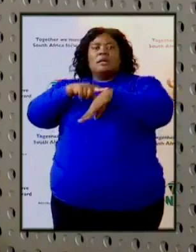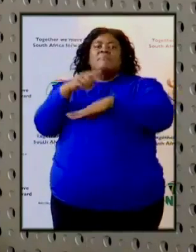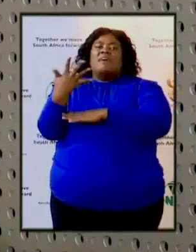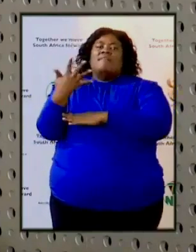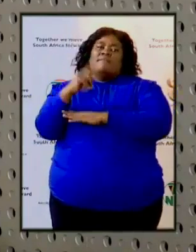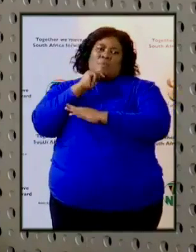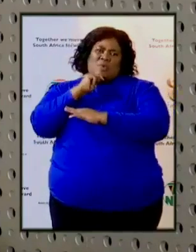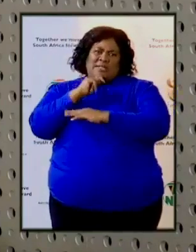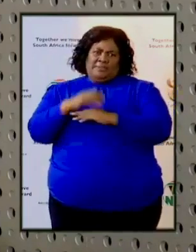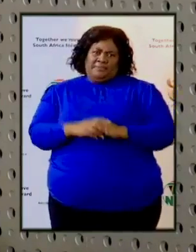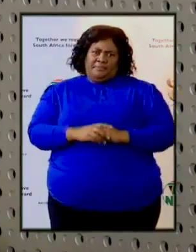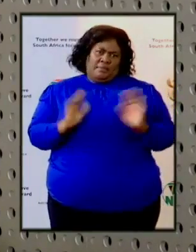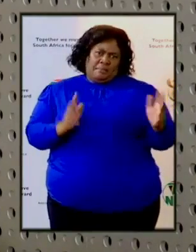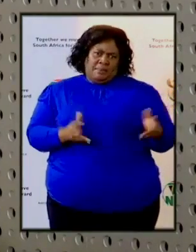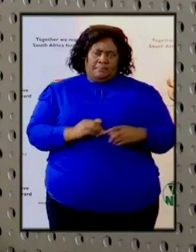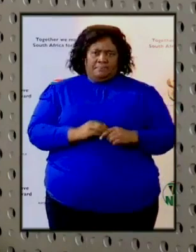And of course,